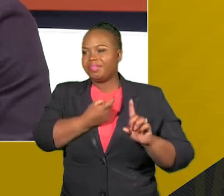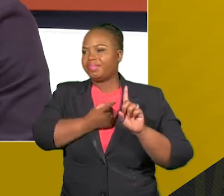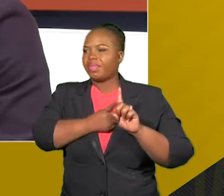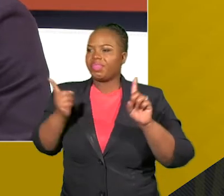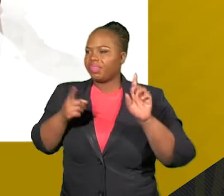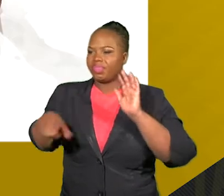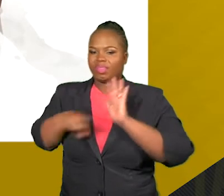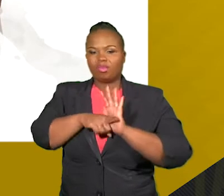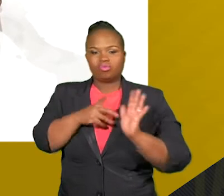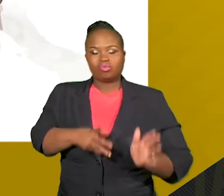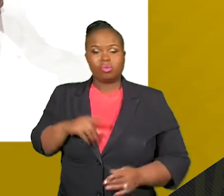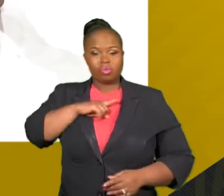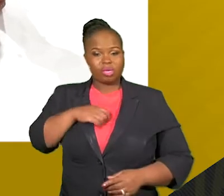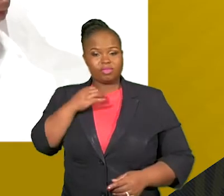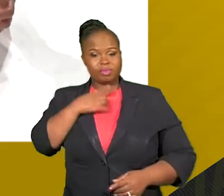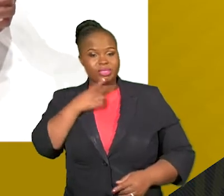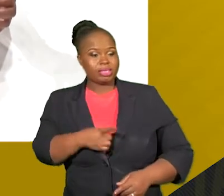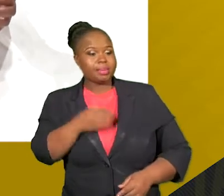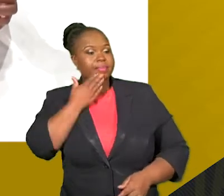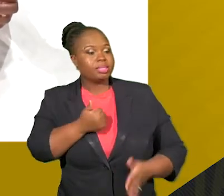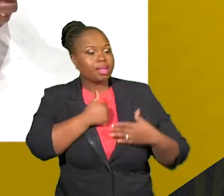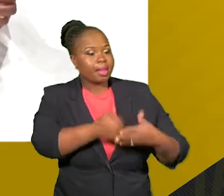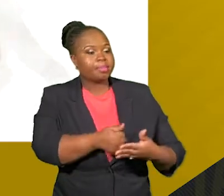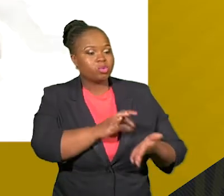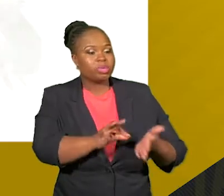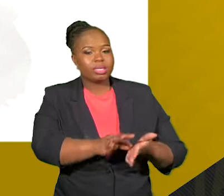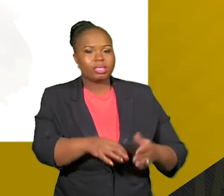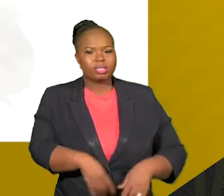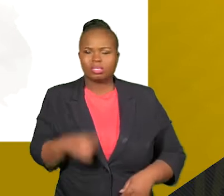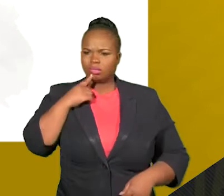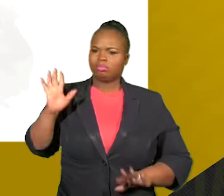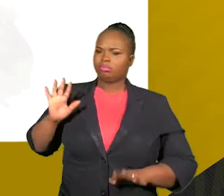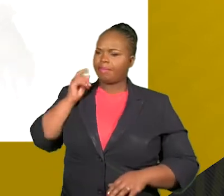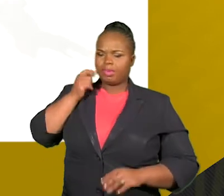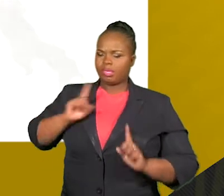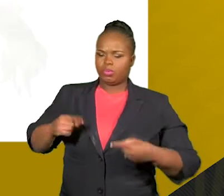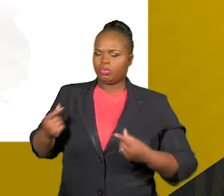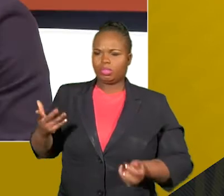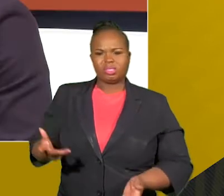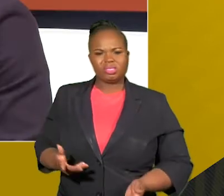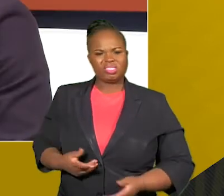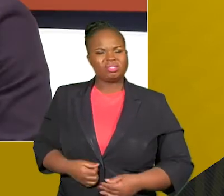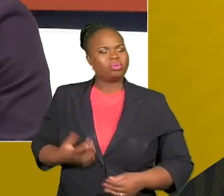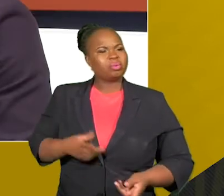in Nankarko kontato kuntung, kuhopala uchinchidi napkin, ampota kore monna uchinchidi napkin.